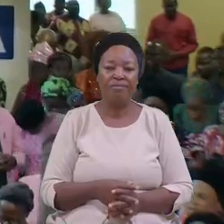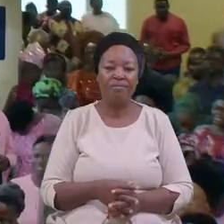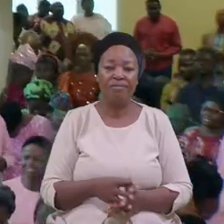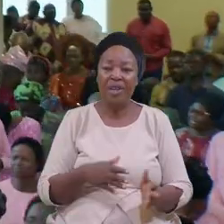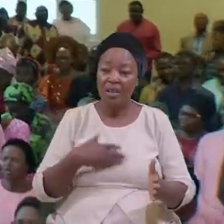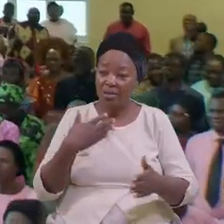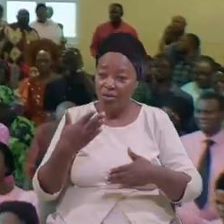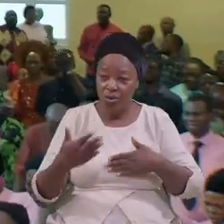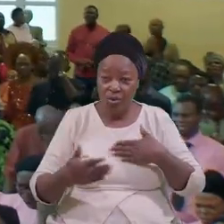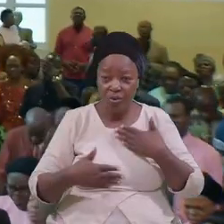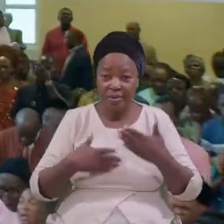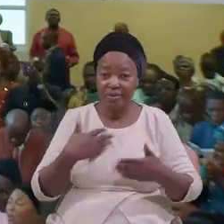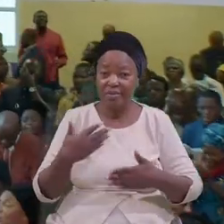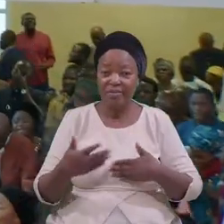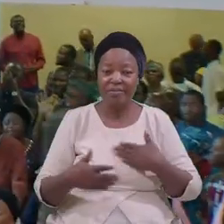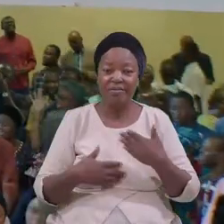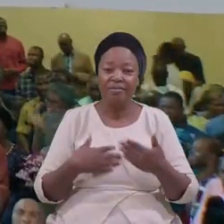Joy,